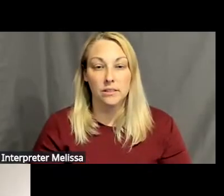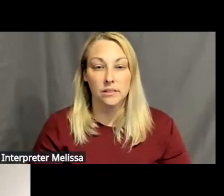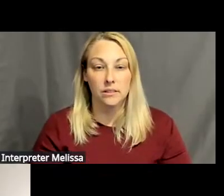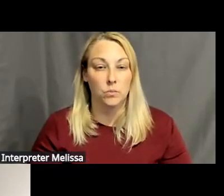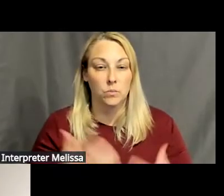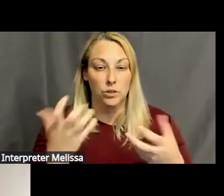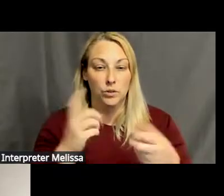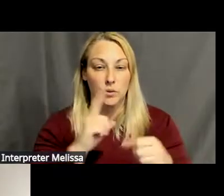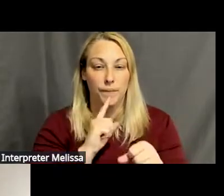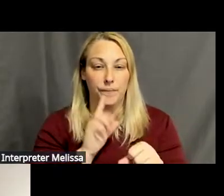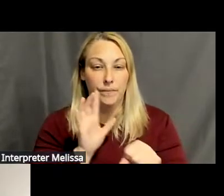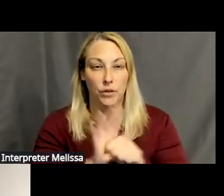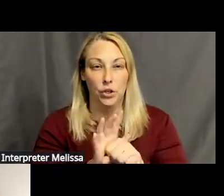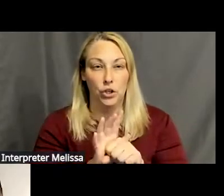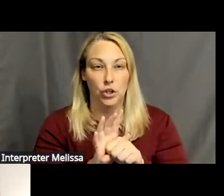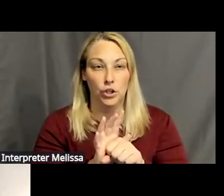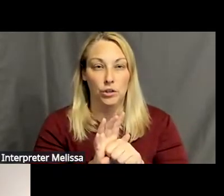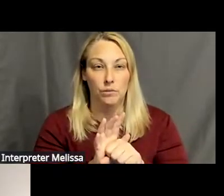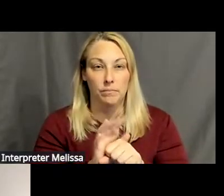confirm.